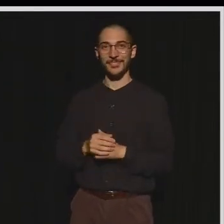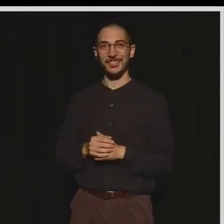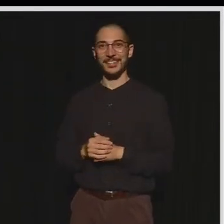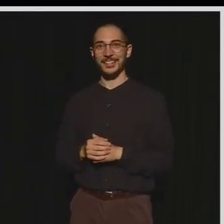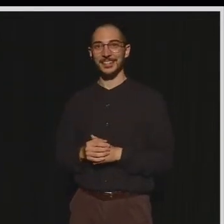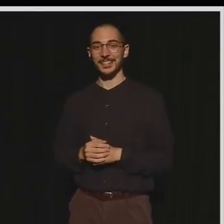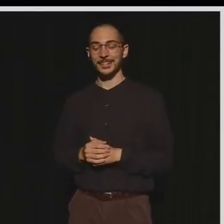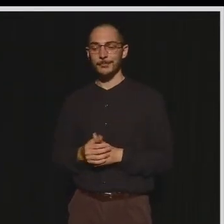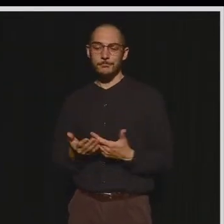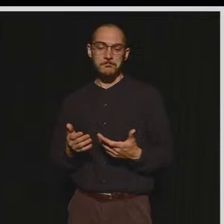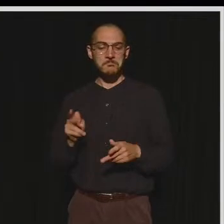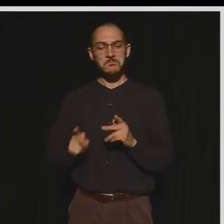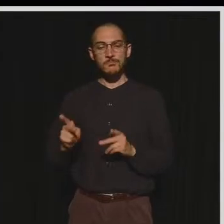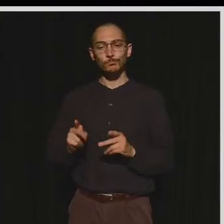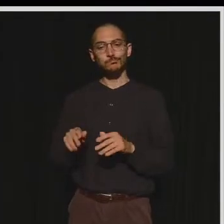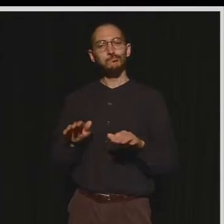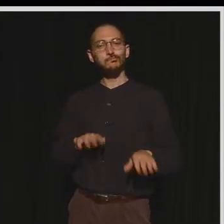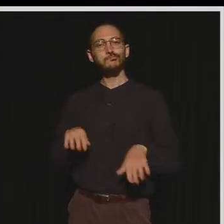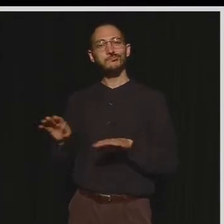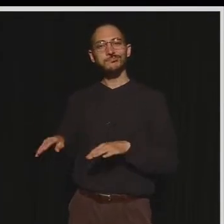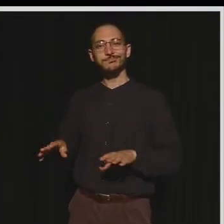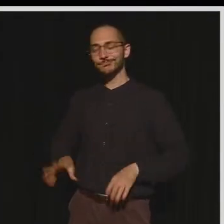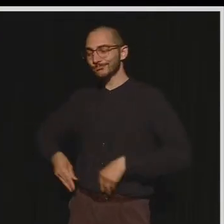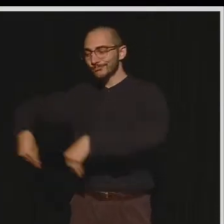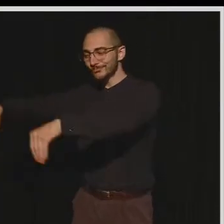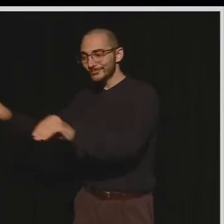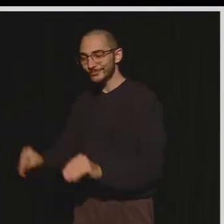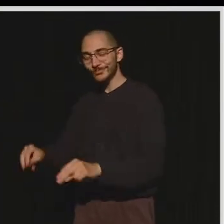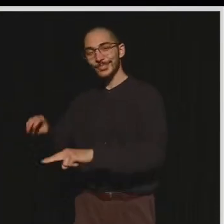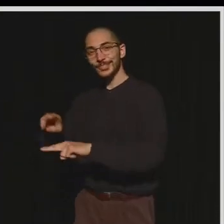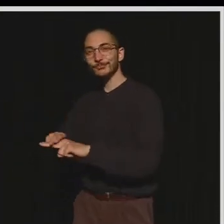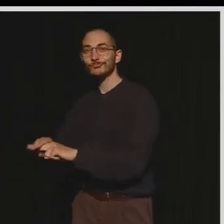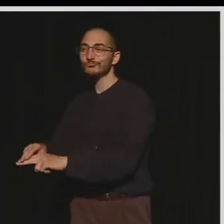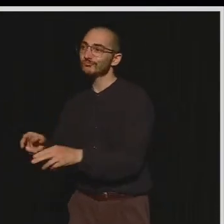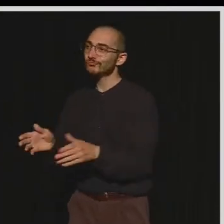how my early experiences with Pride